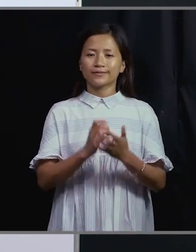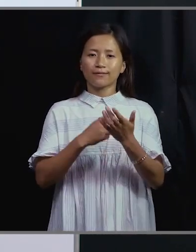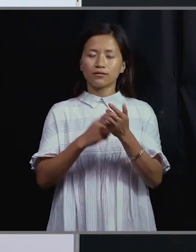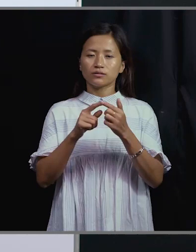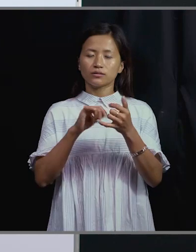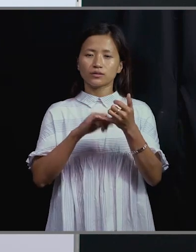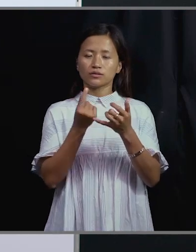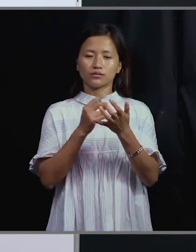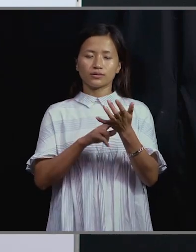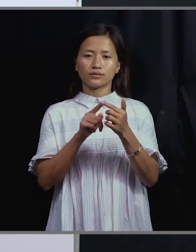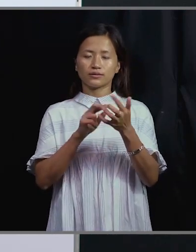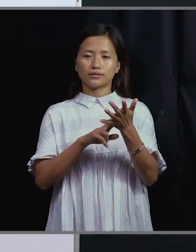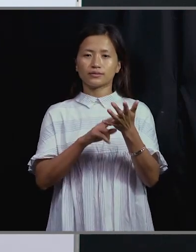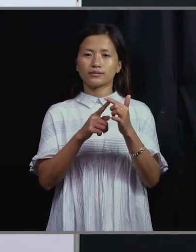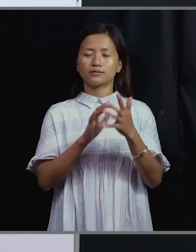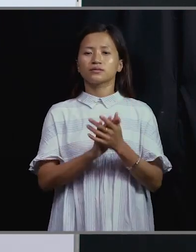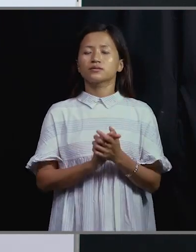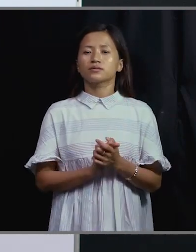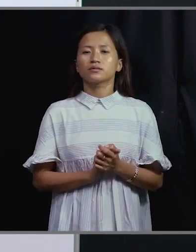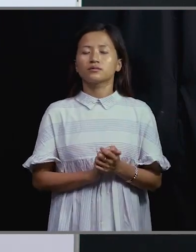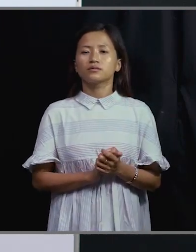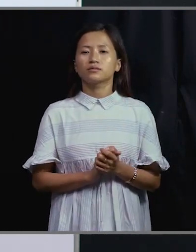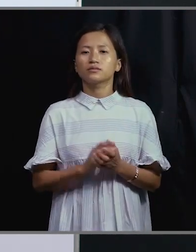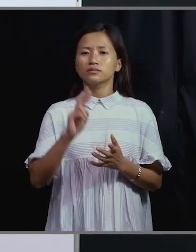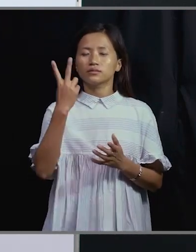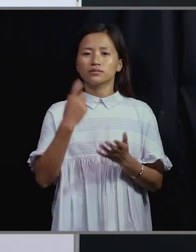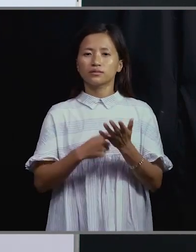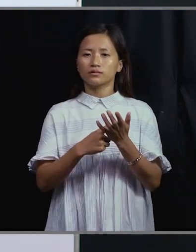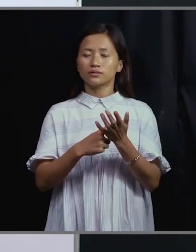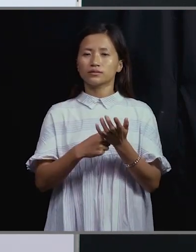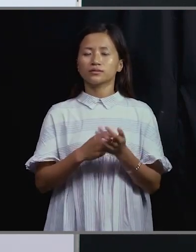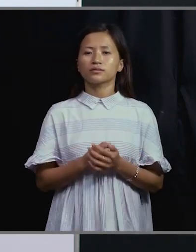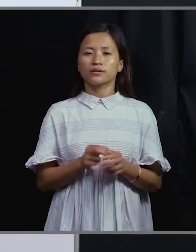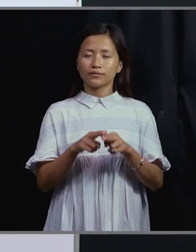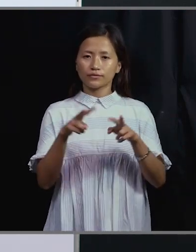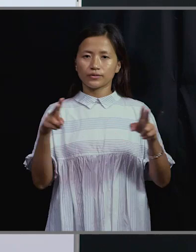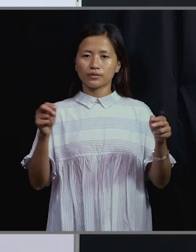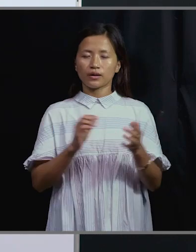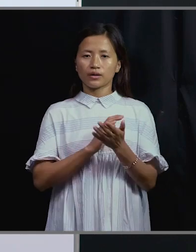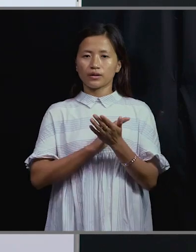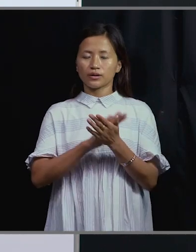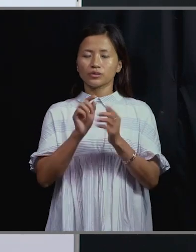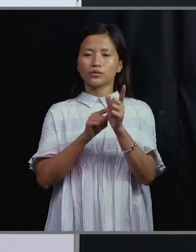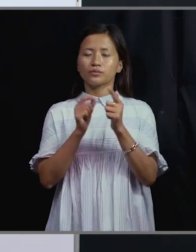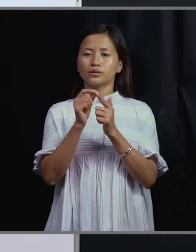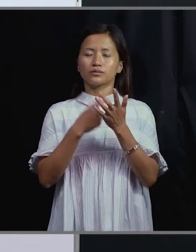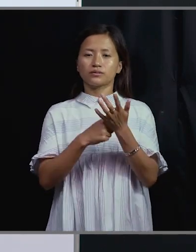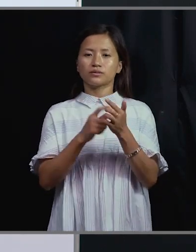resonance, and the second reason is because of differences in hybridization.